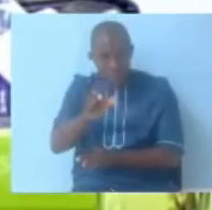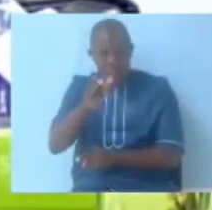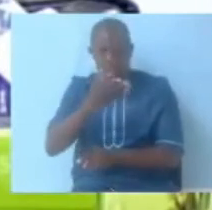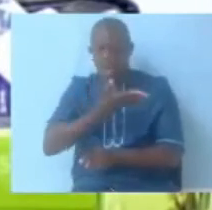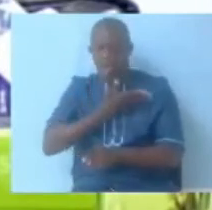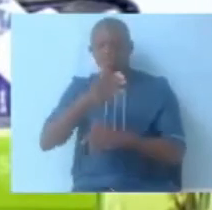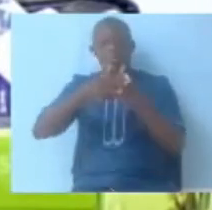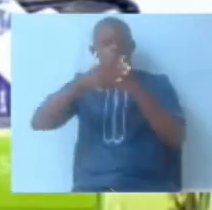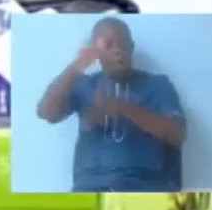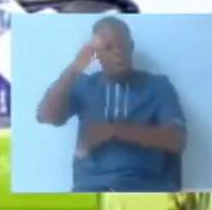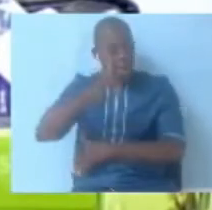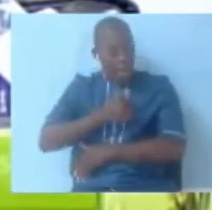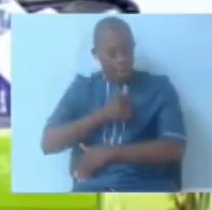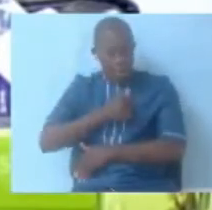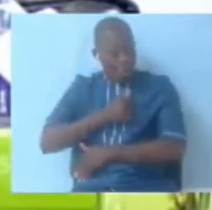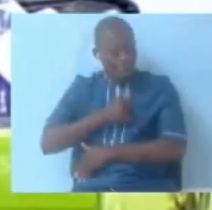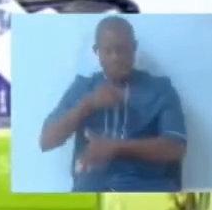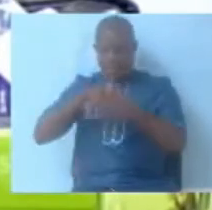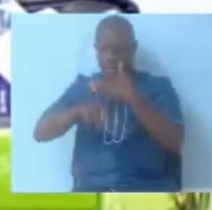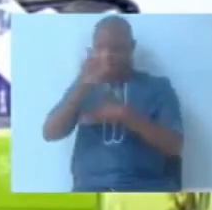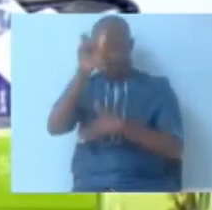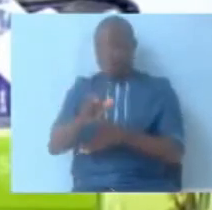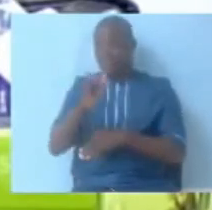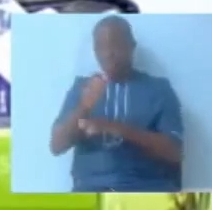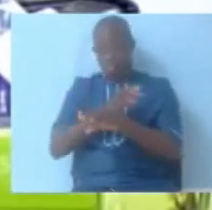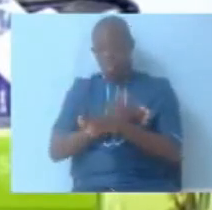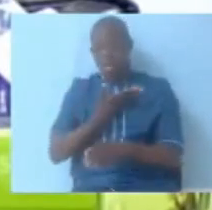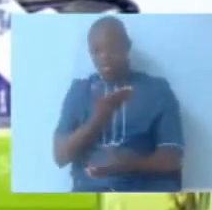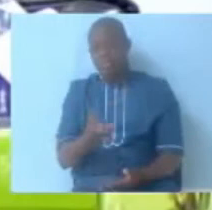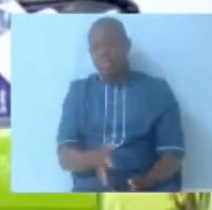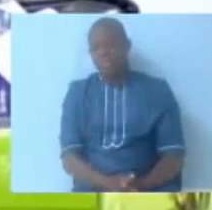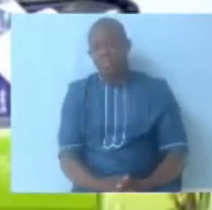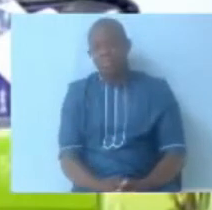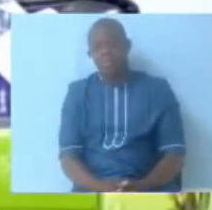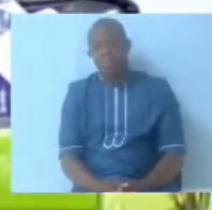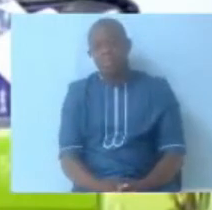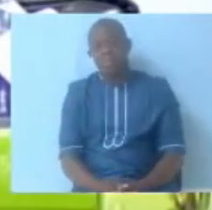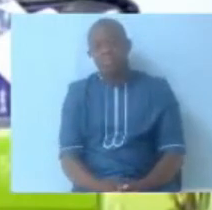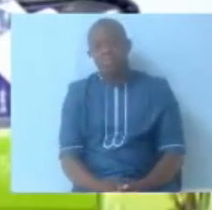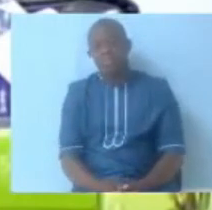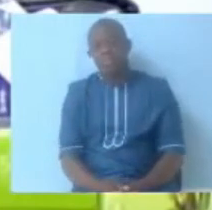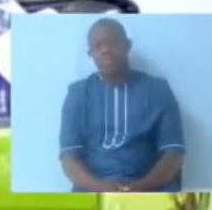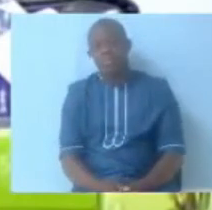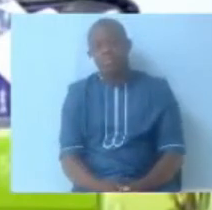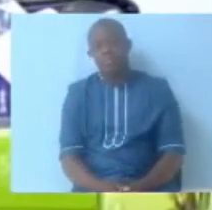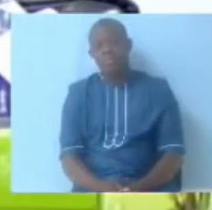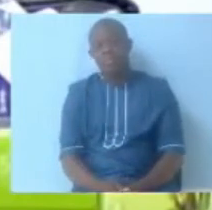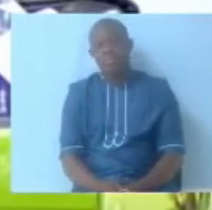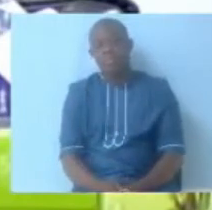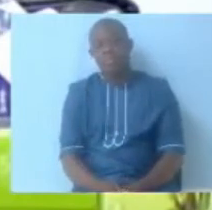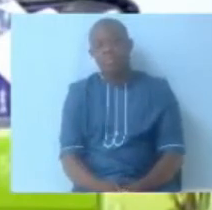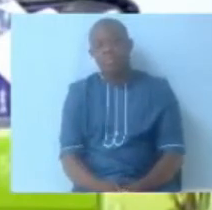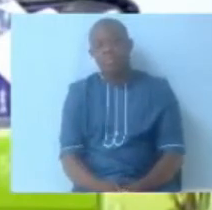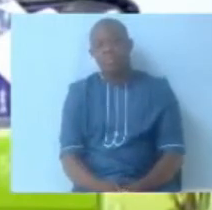menketa anin silo manta amanke kutili ndimuti. So, bari nak memba ko no tumo ate fanambe silandin ne wotumo.